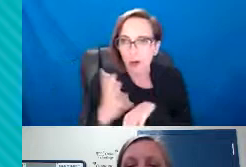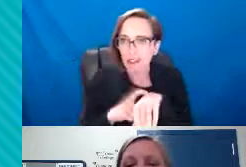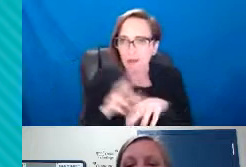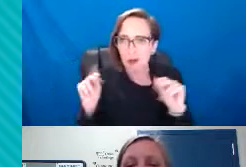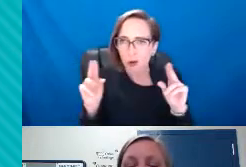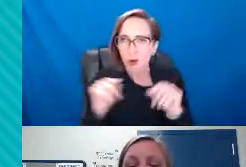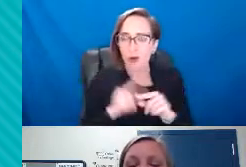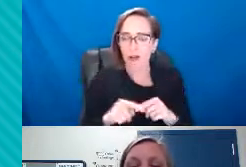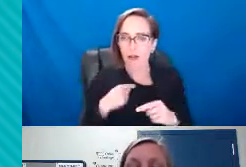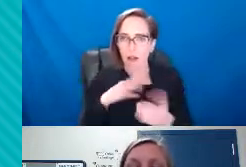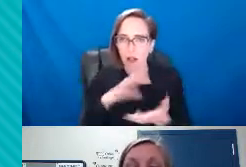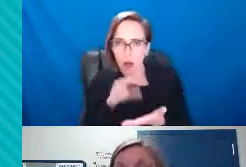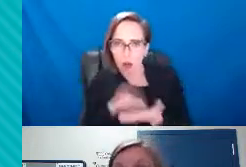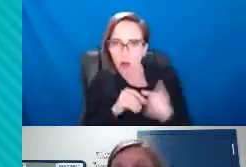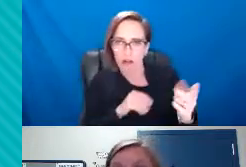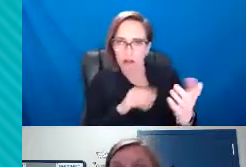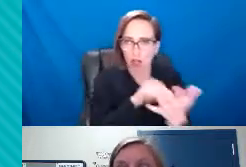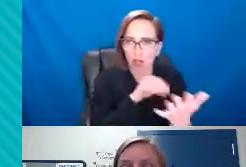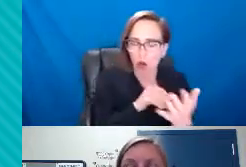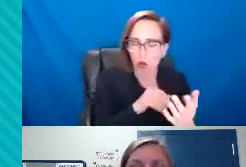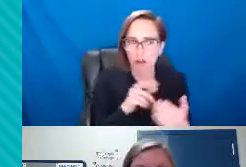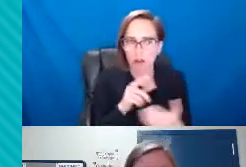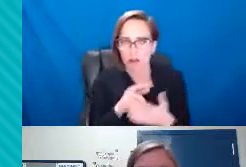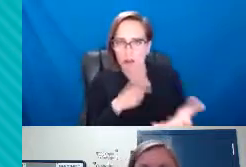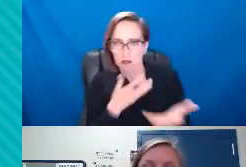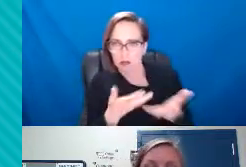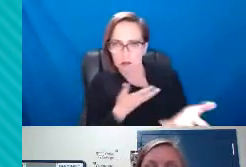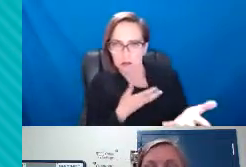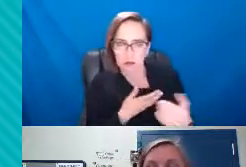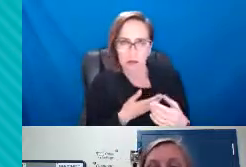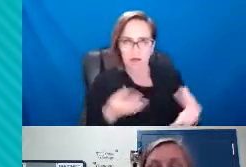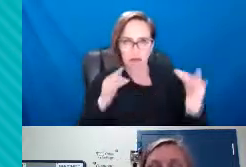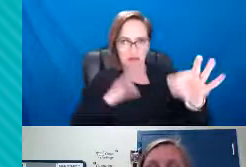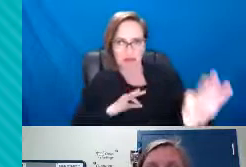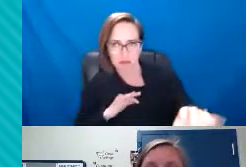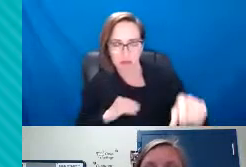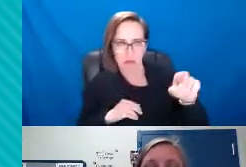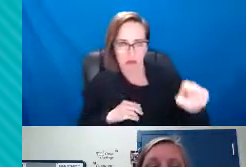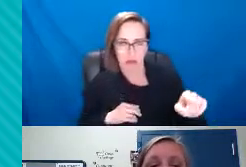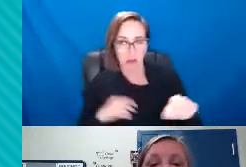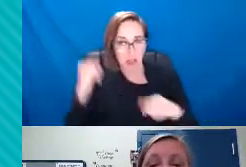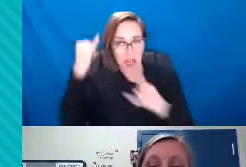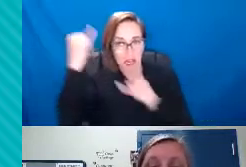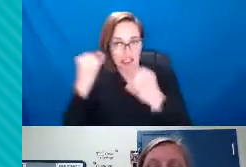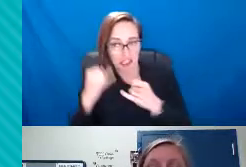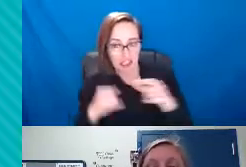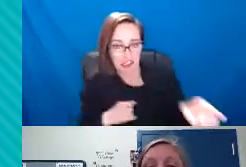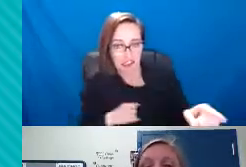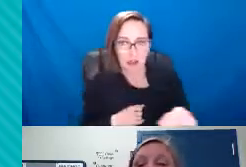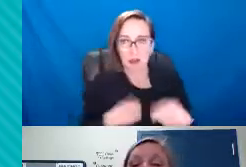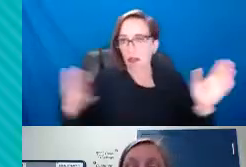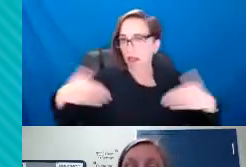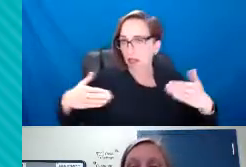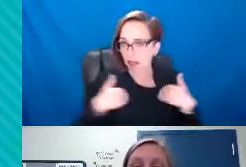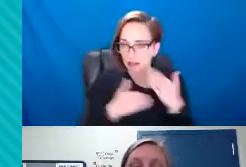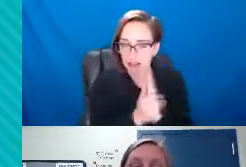that individual is getting what works for them. We thought that would work. We find that this individual maybe doesn't have the skill set to be